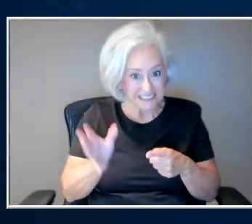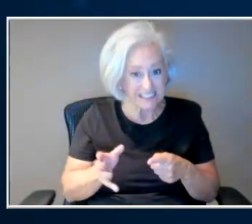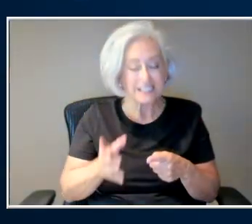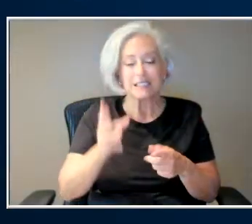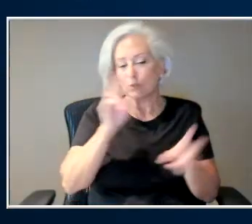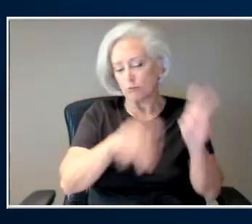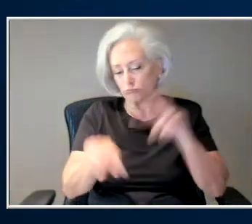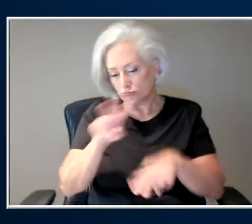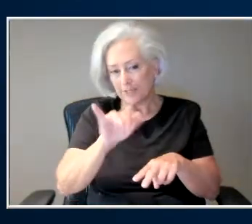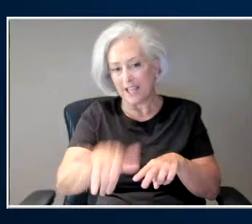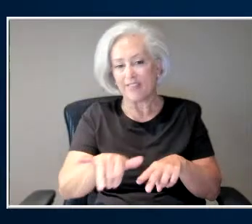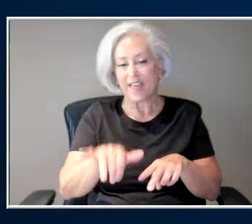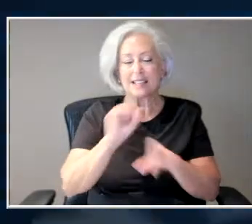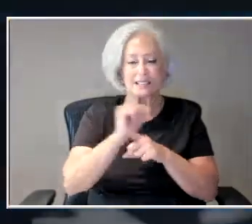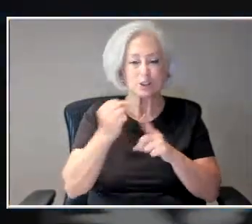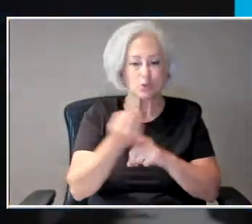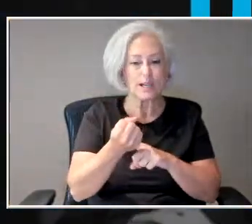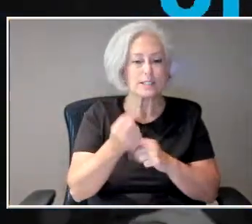kids. Wednesday at 8.